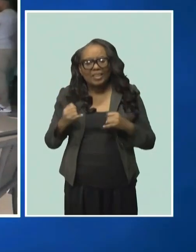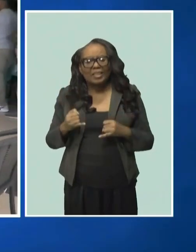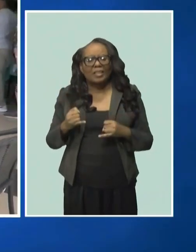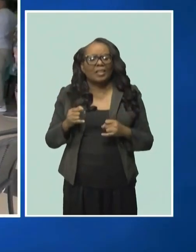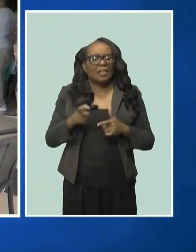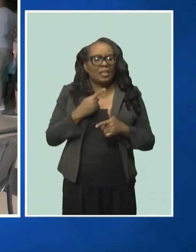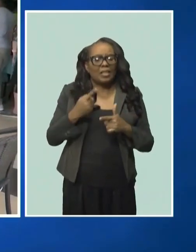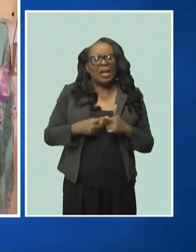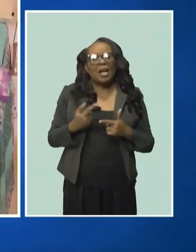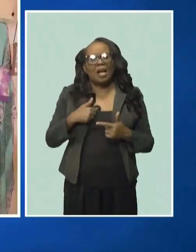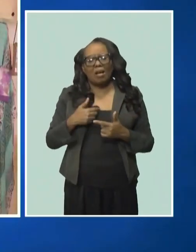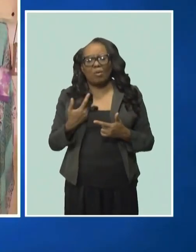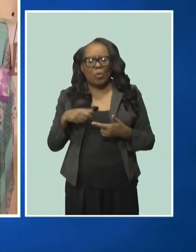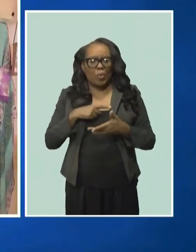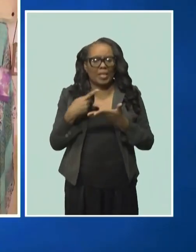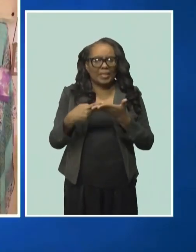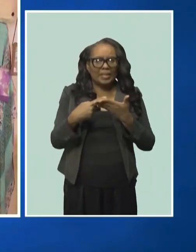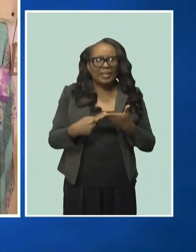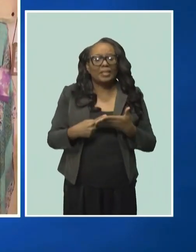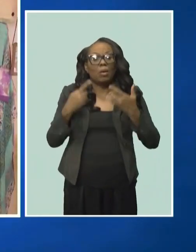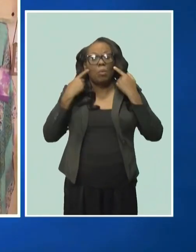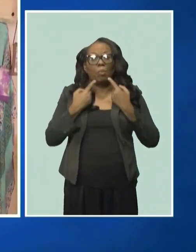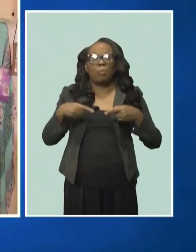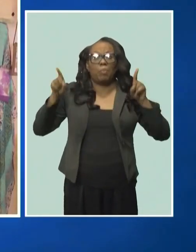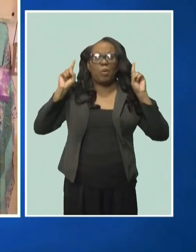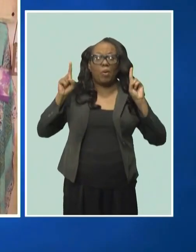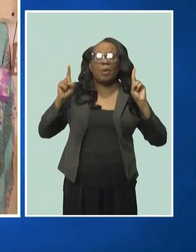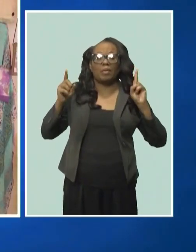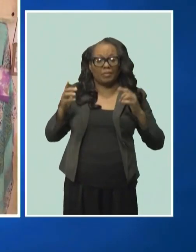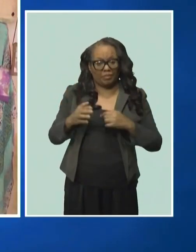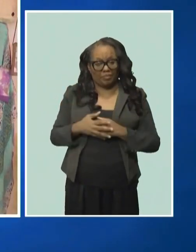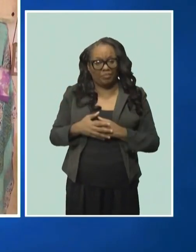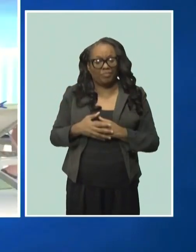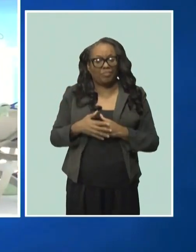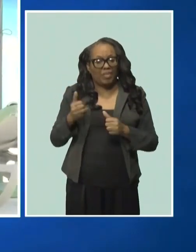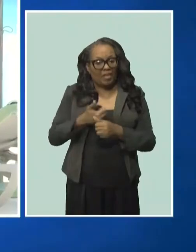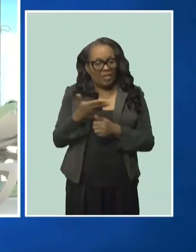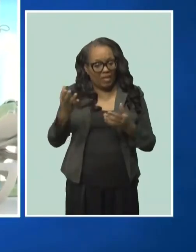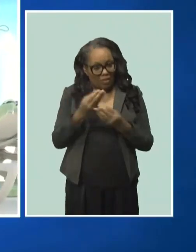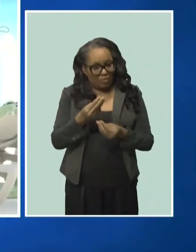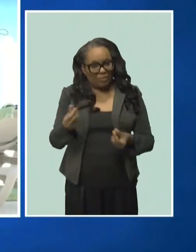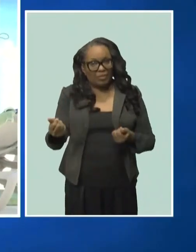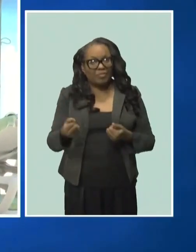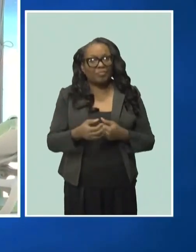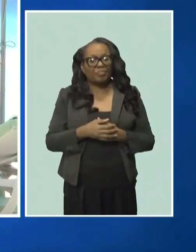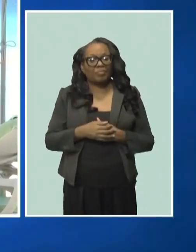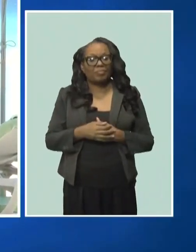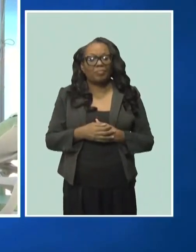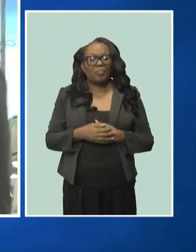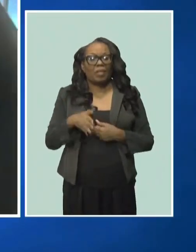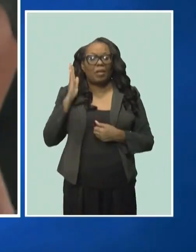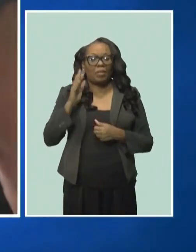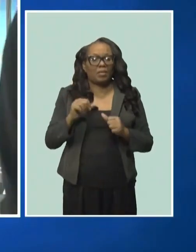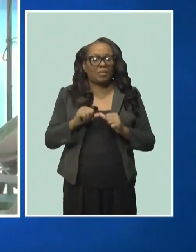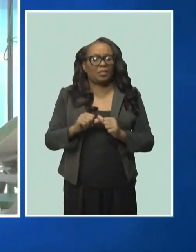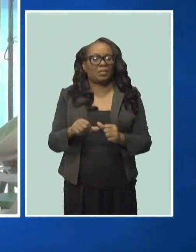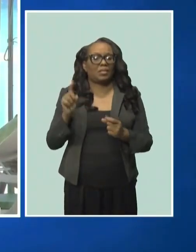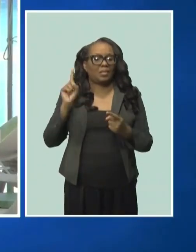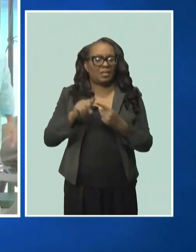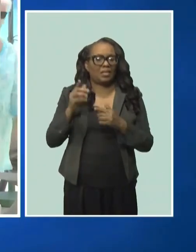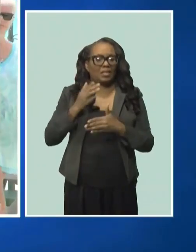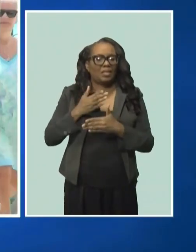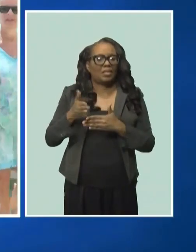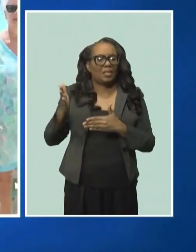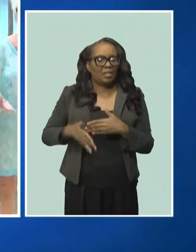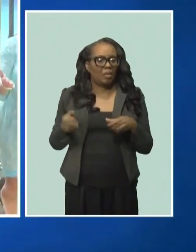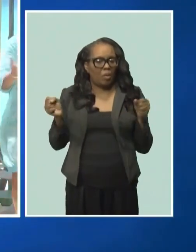right mix. This is how the day started to evolve and come together. The Yes Hotels initiative will continue until the end of the